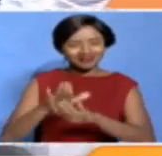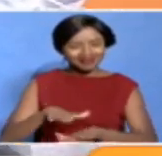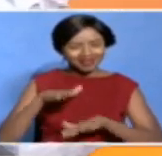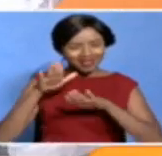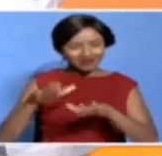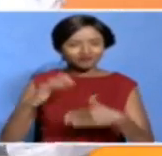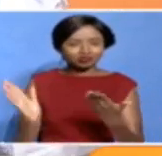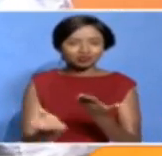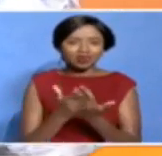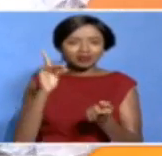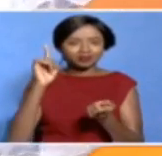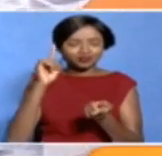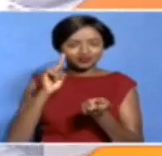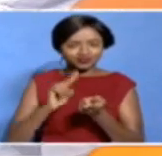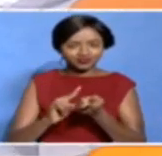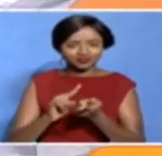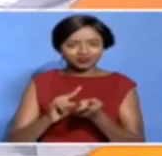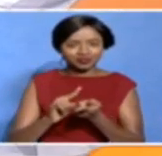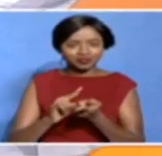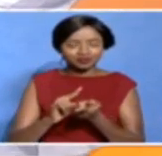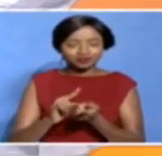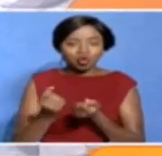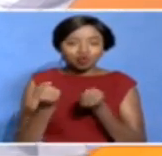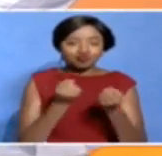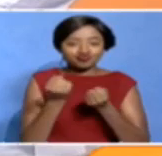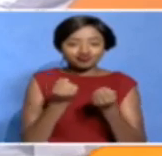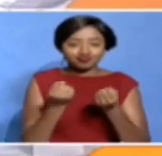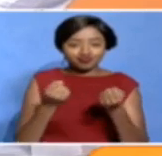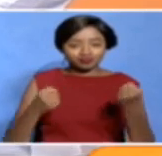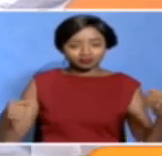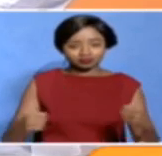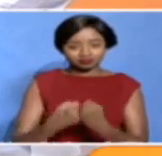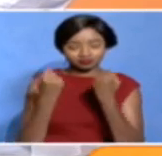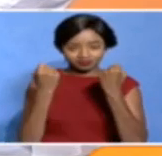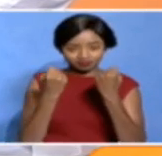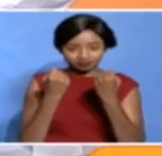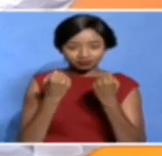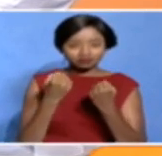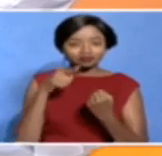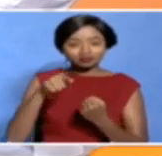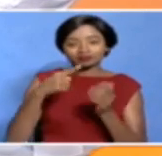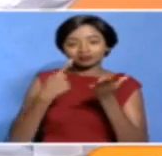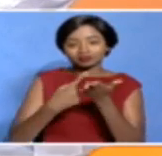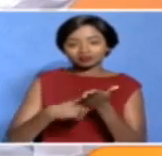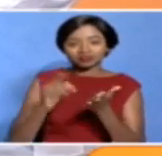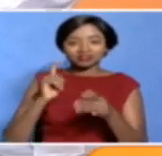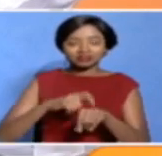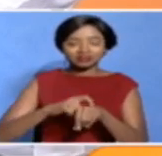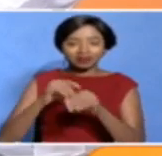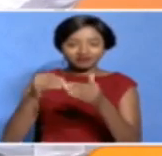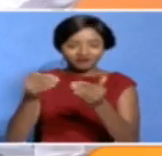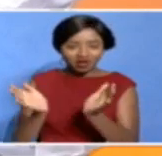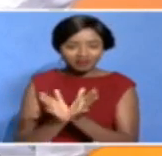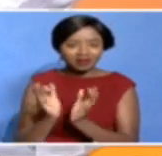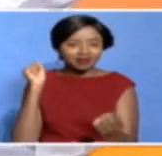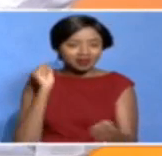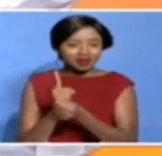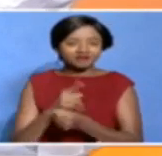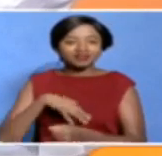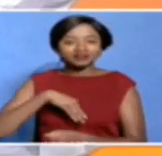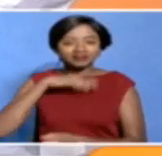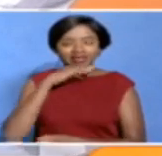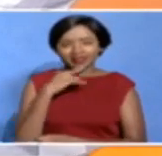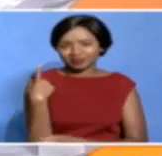of road accidents in the country. That's right. Now, Boynet was speaking during a fundraiser to help the families of 11 people who died in a road